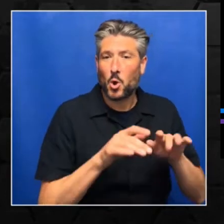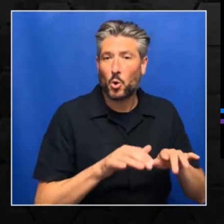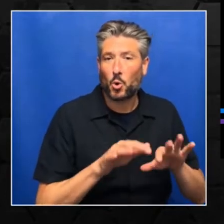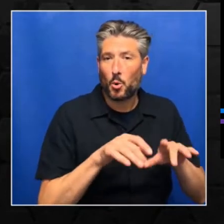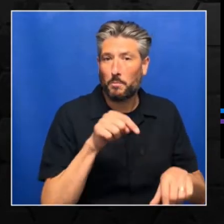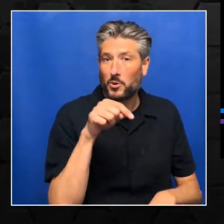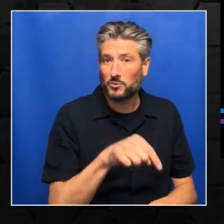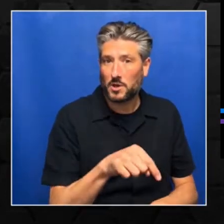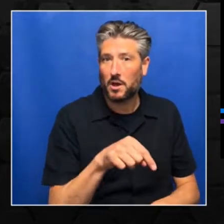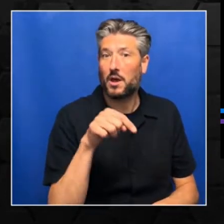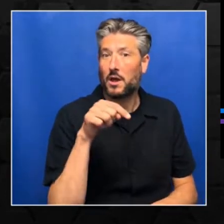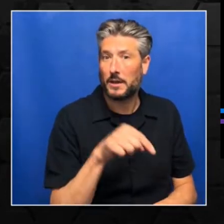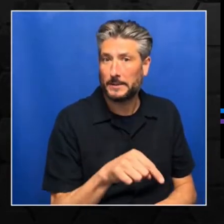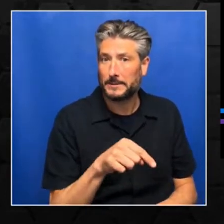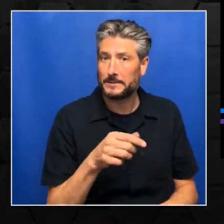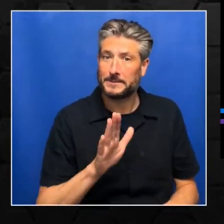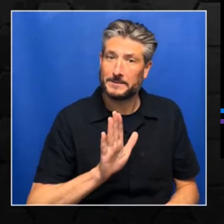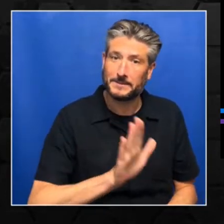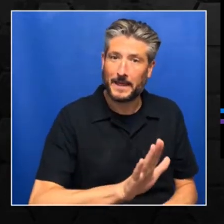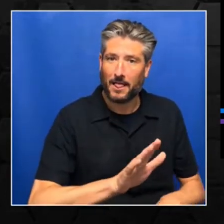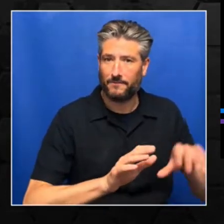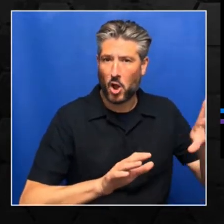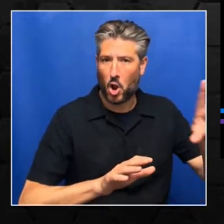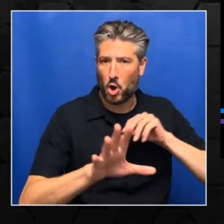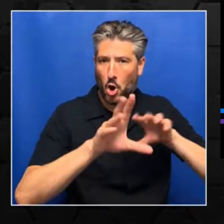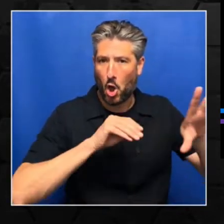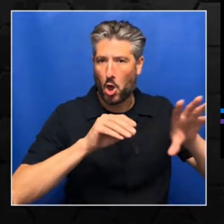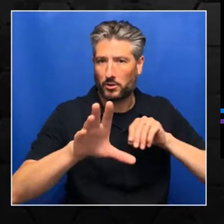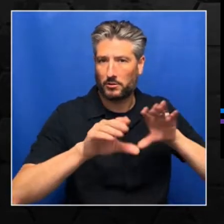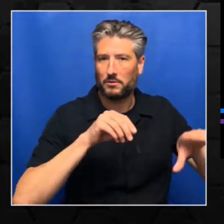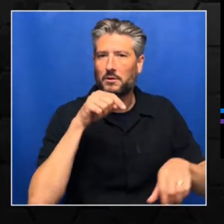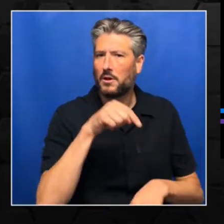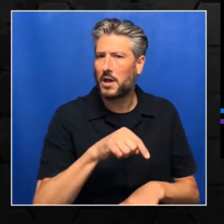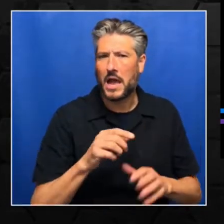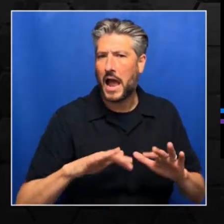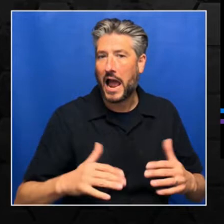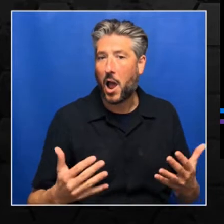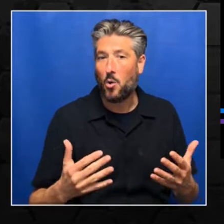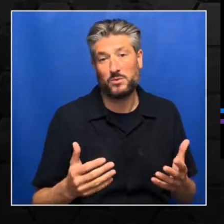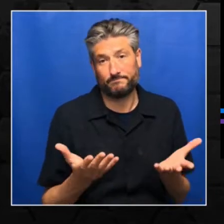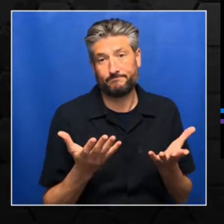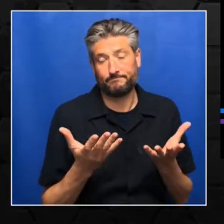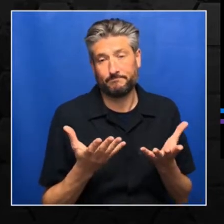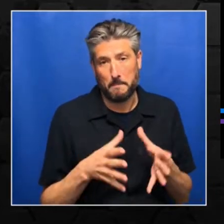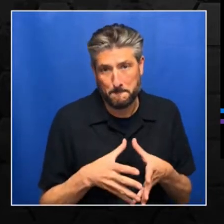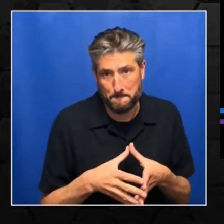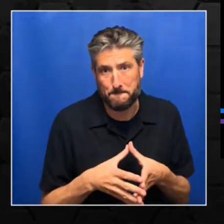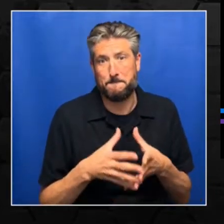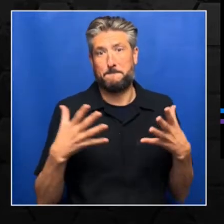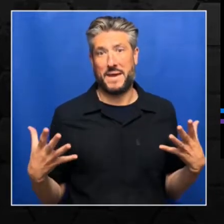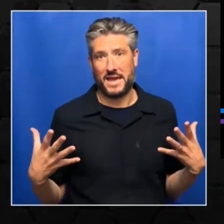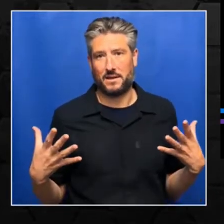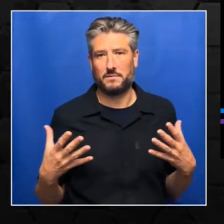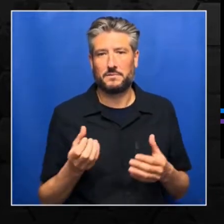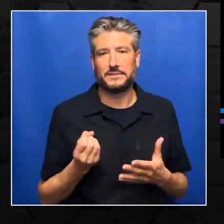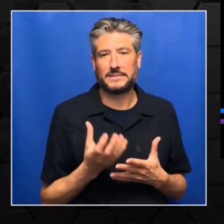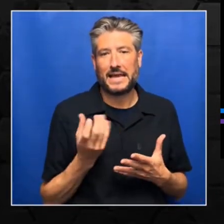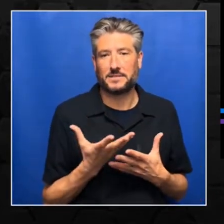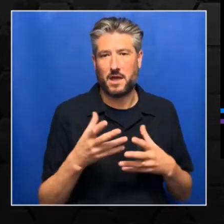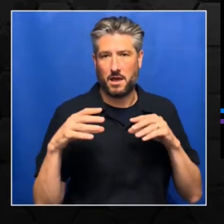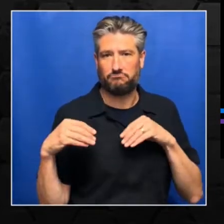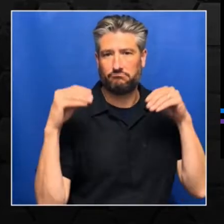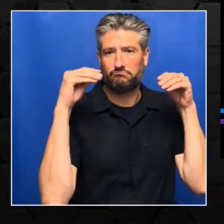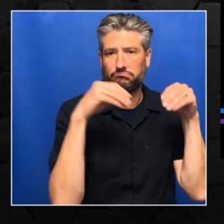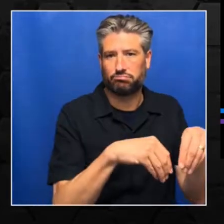the use of data. What is big data? So big data is a huge chunk of information, right?